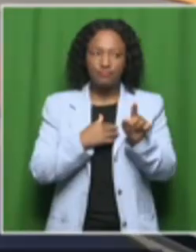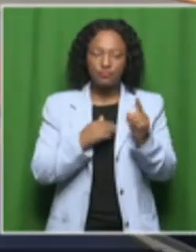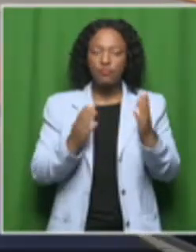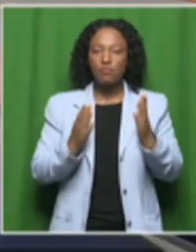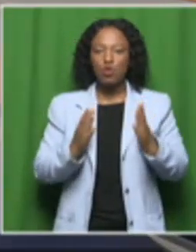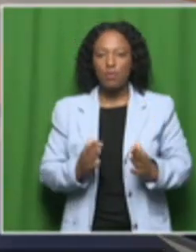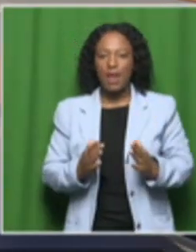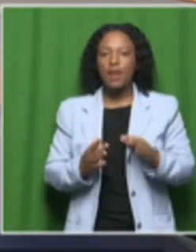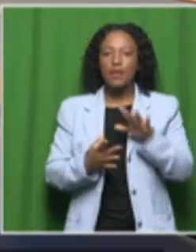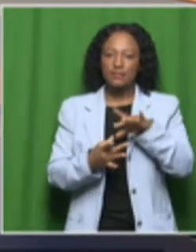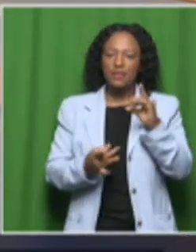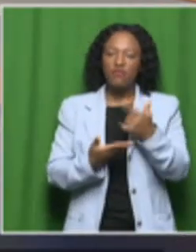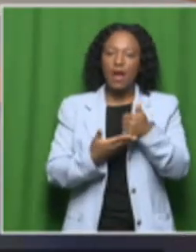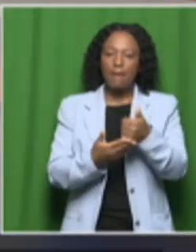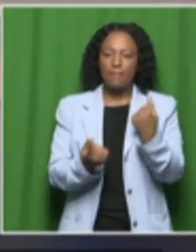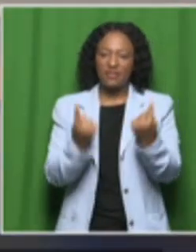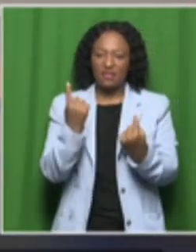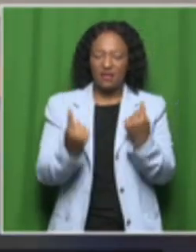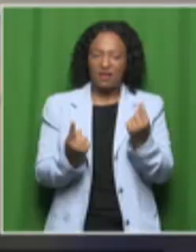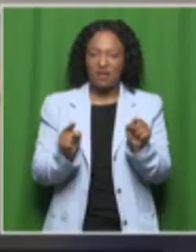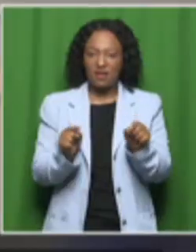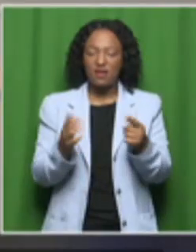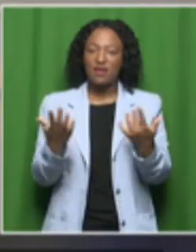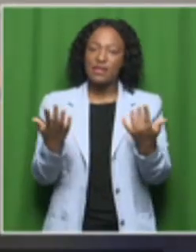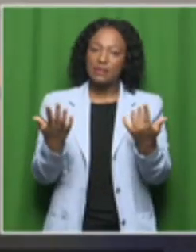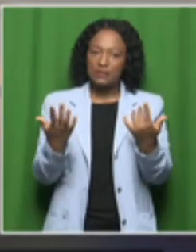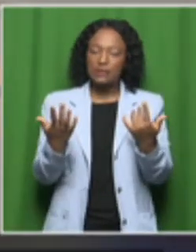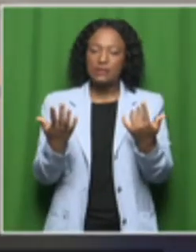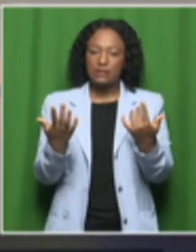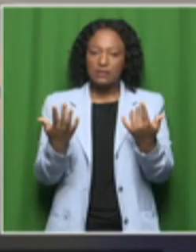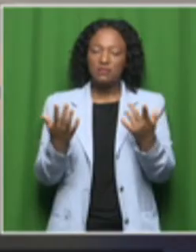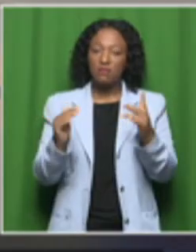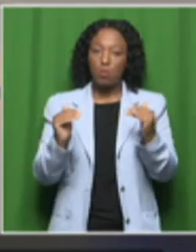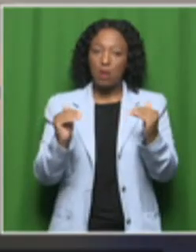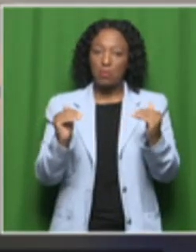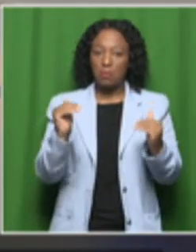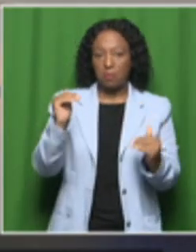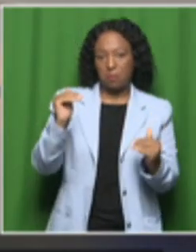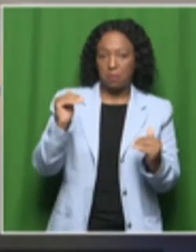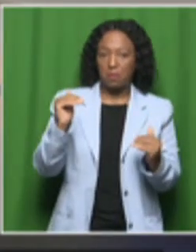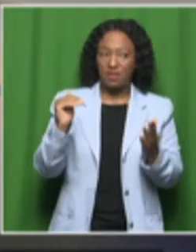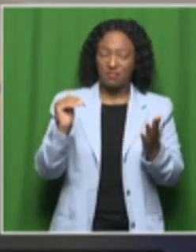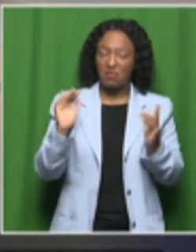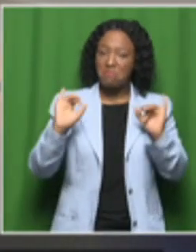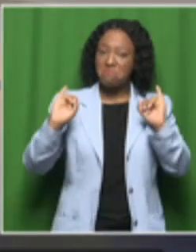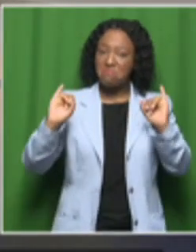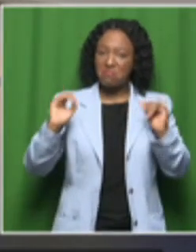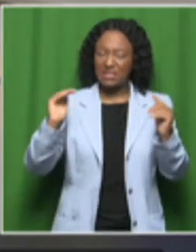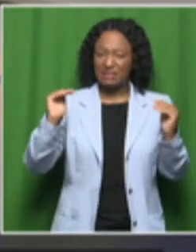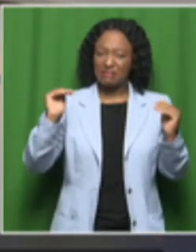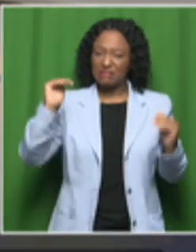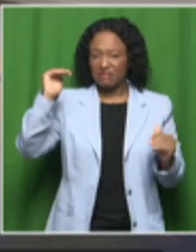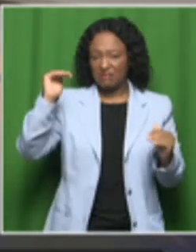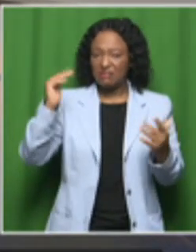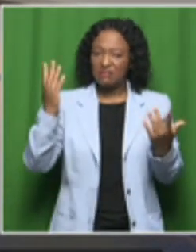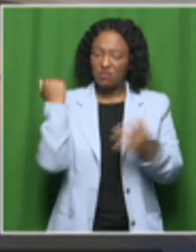perspectives about informal settlements as well, given the stark inequalities that exist. And I wonder, you know, the timing of this.